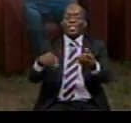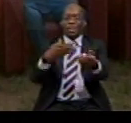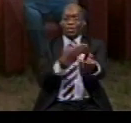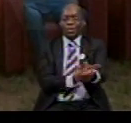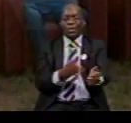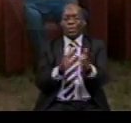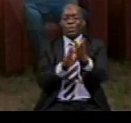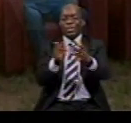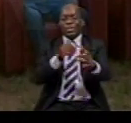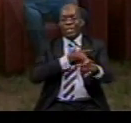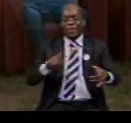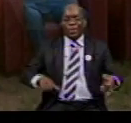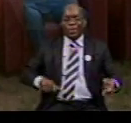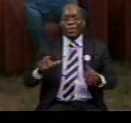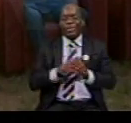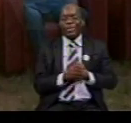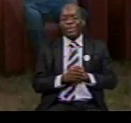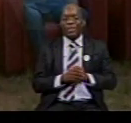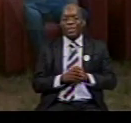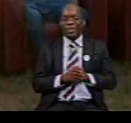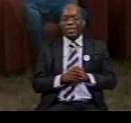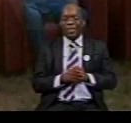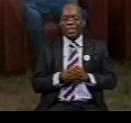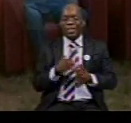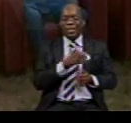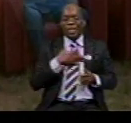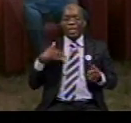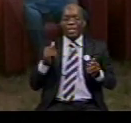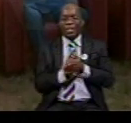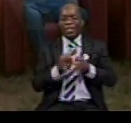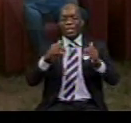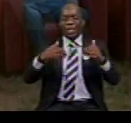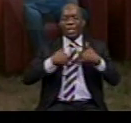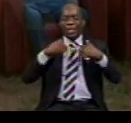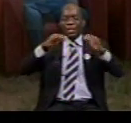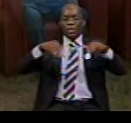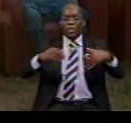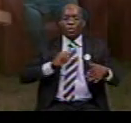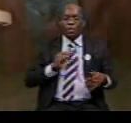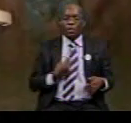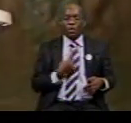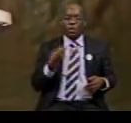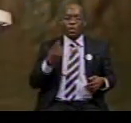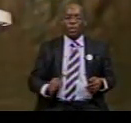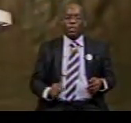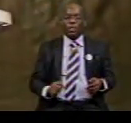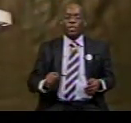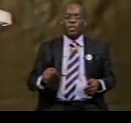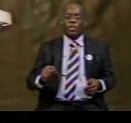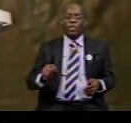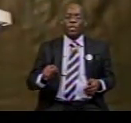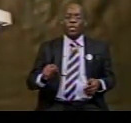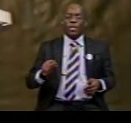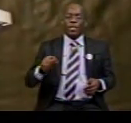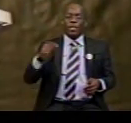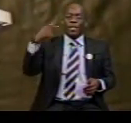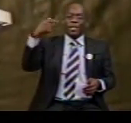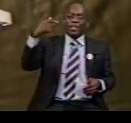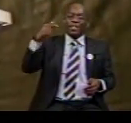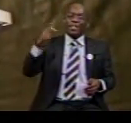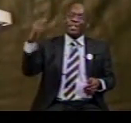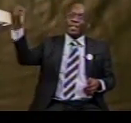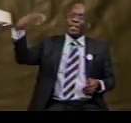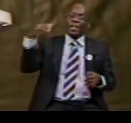Lord. And that has given us the green light to what is going to happen tonight. It